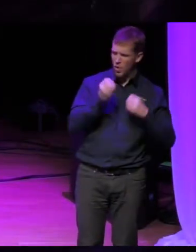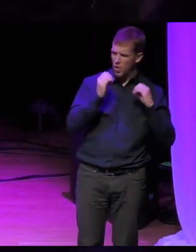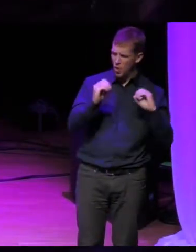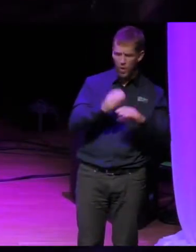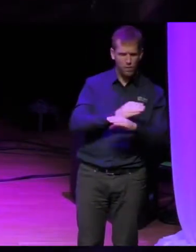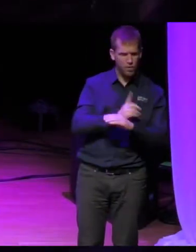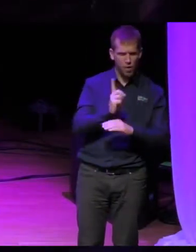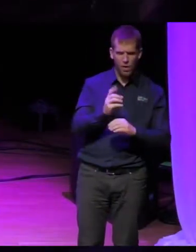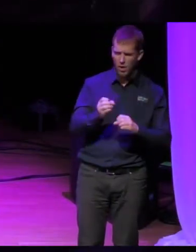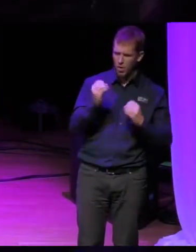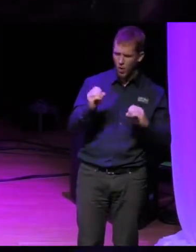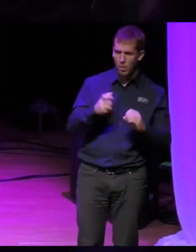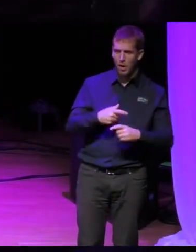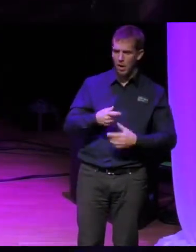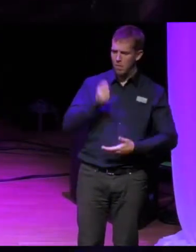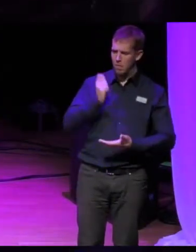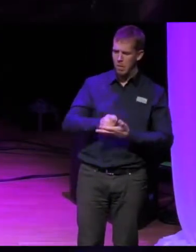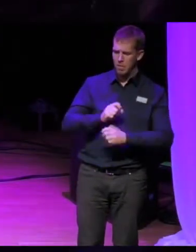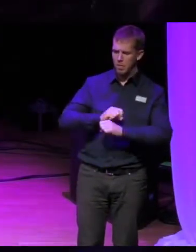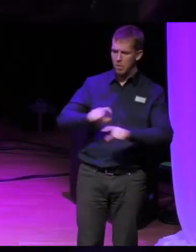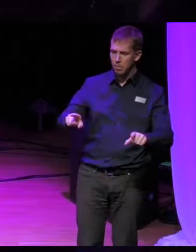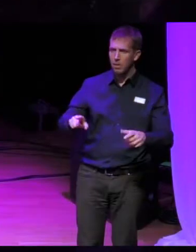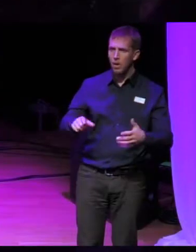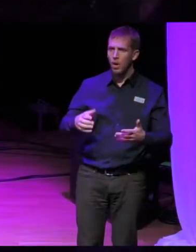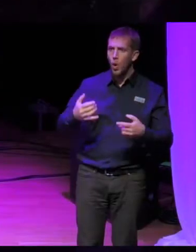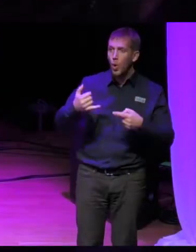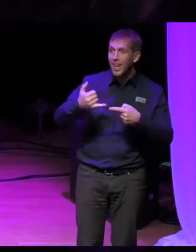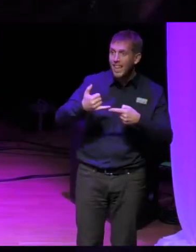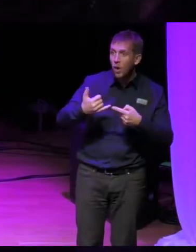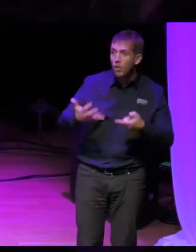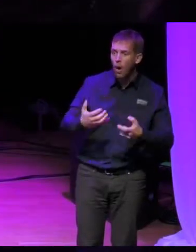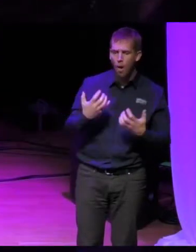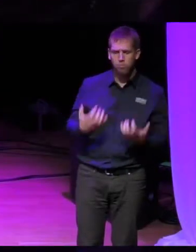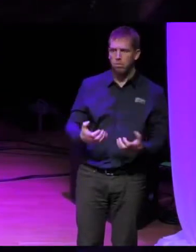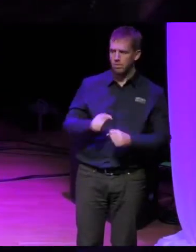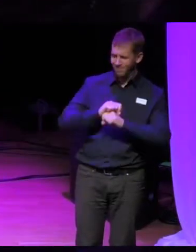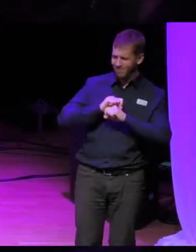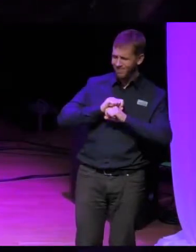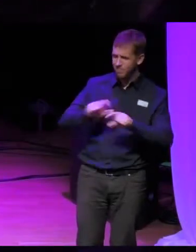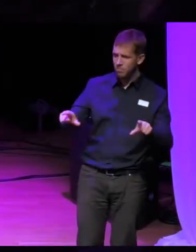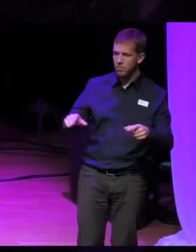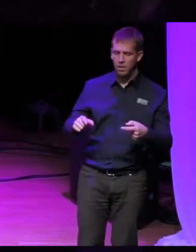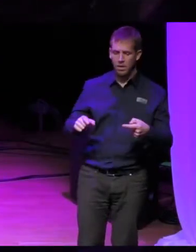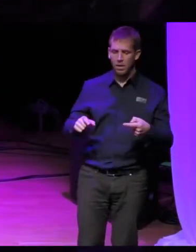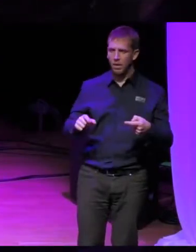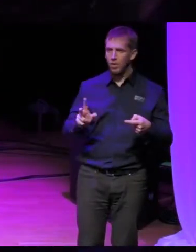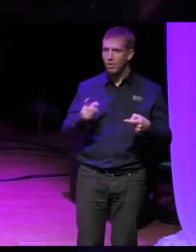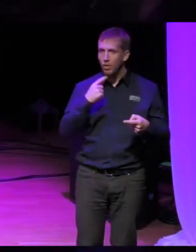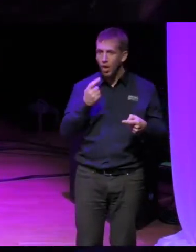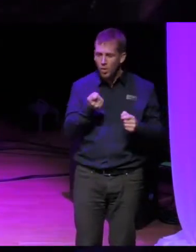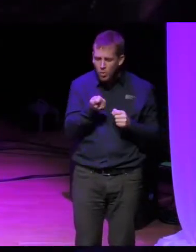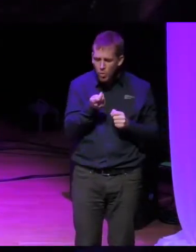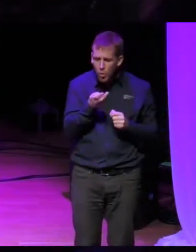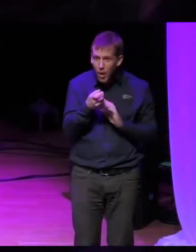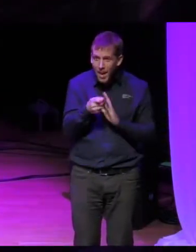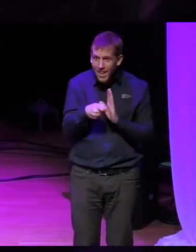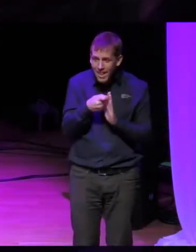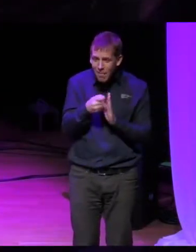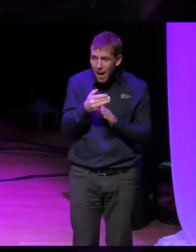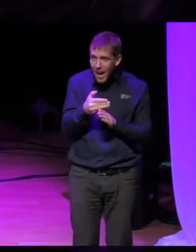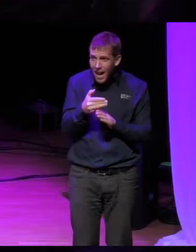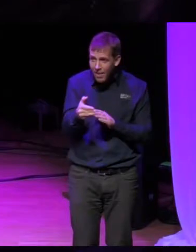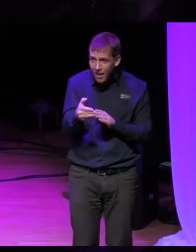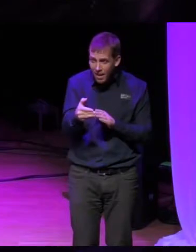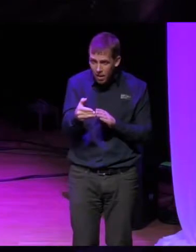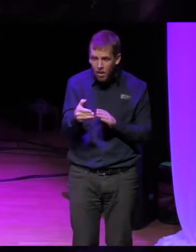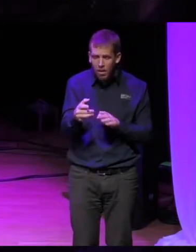no advance warning of what the content would be, and again, as I mentioned, within hours of it coming down, you have people